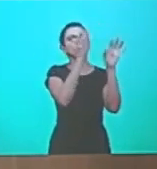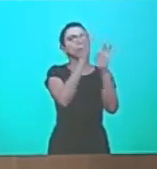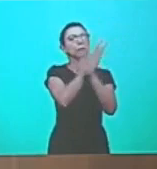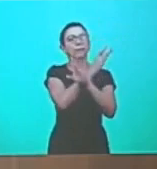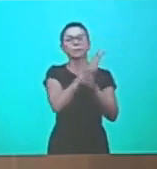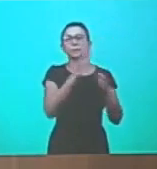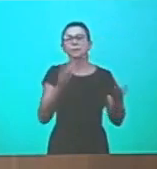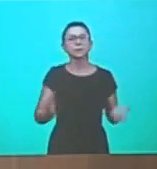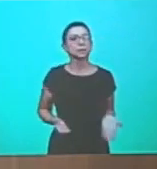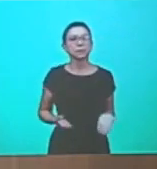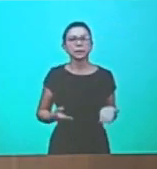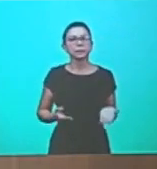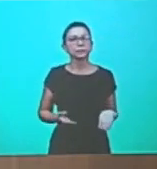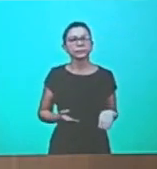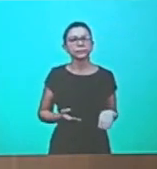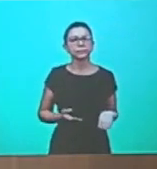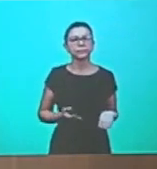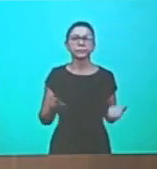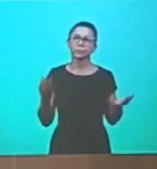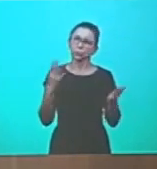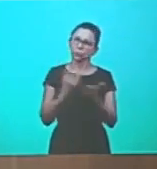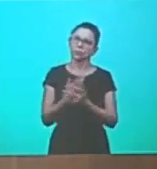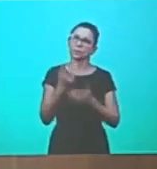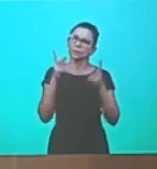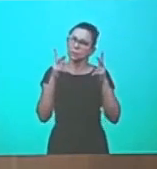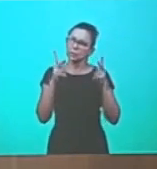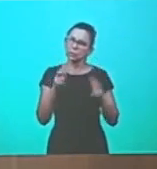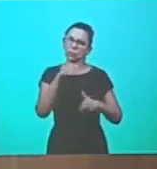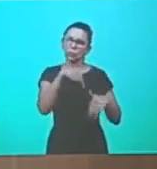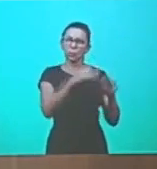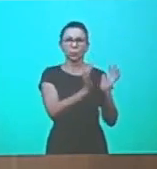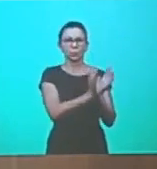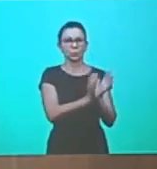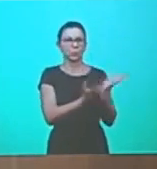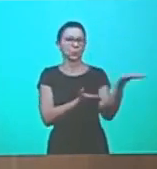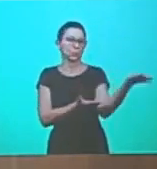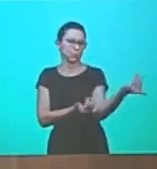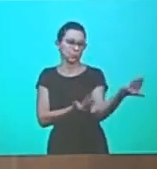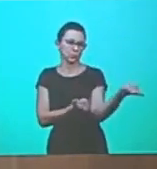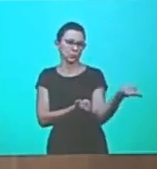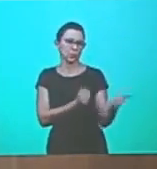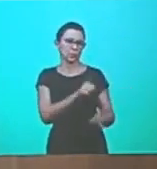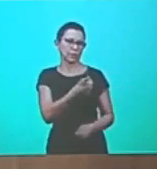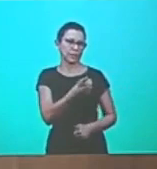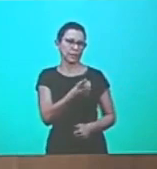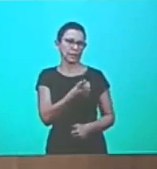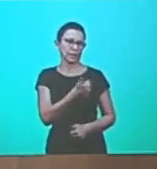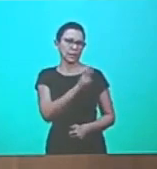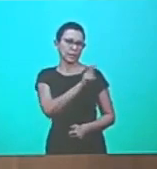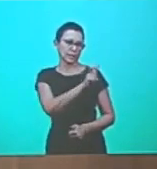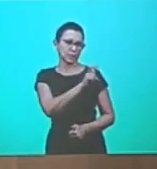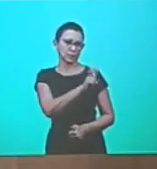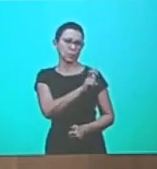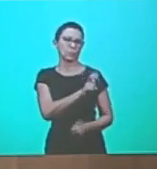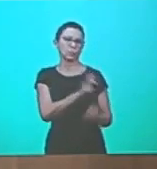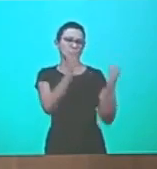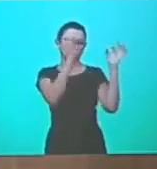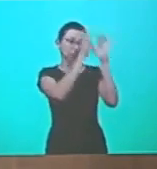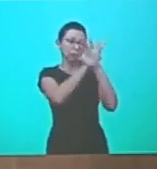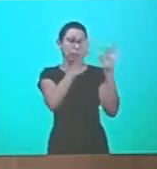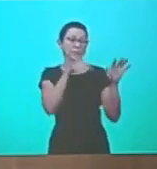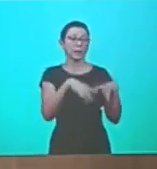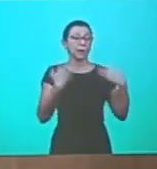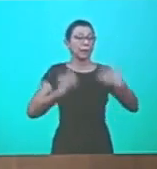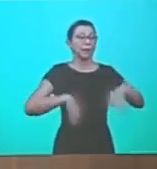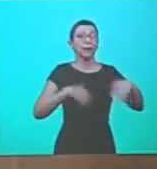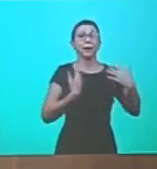Similarly, the foolish woman who didn't have their lamps ready, they couldn't go out and meet the